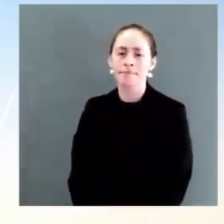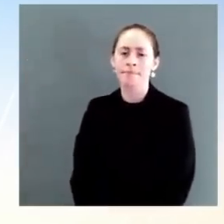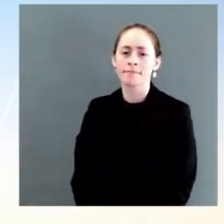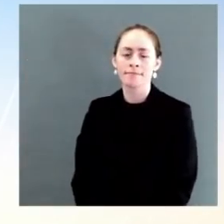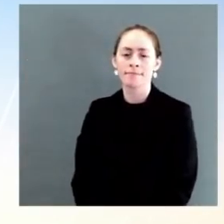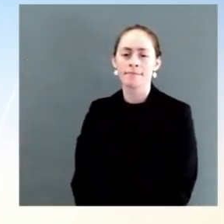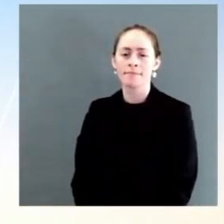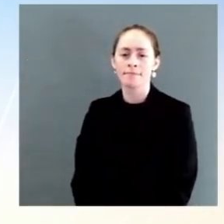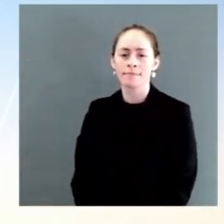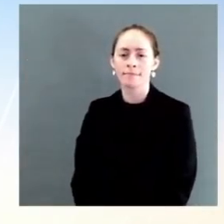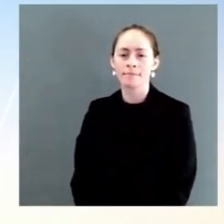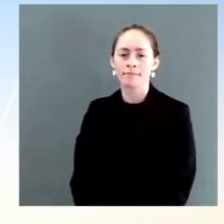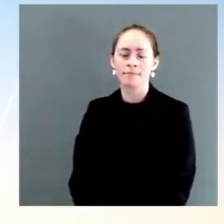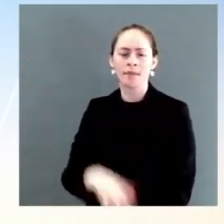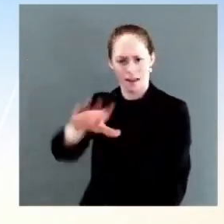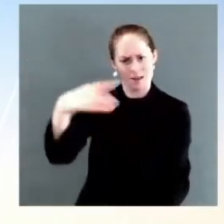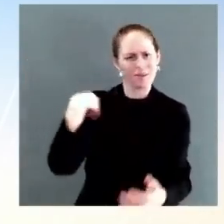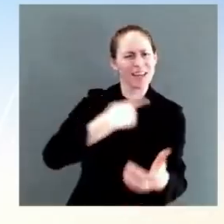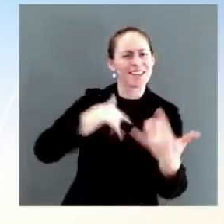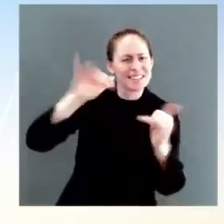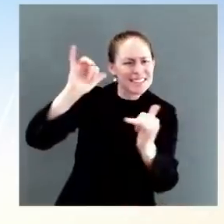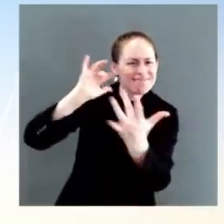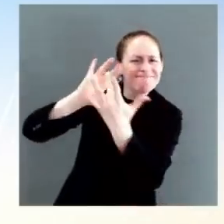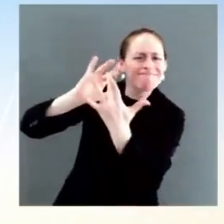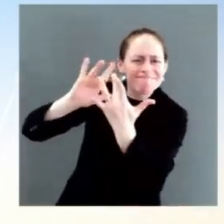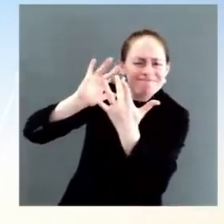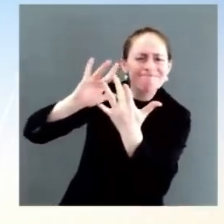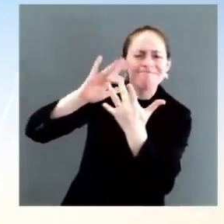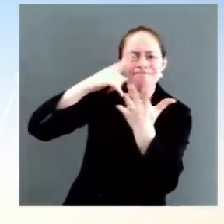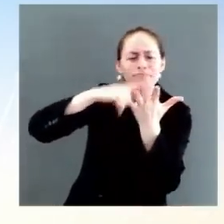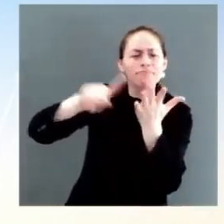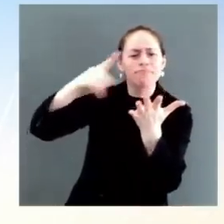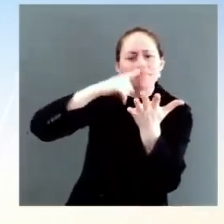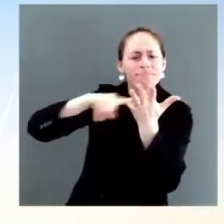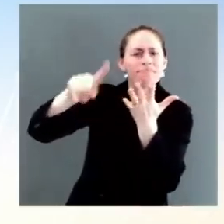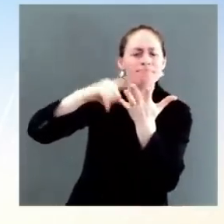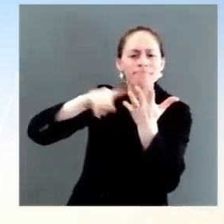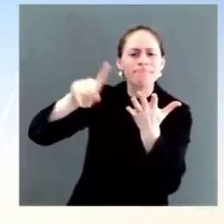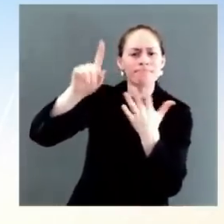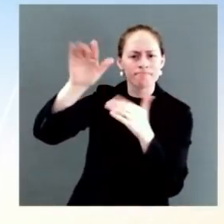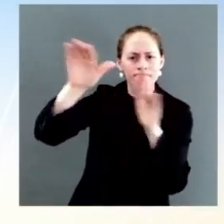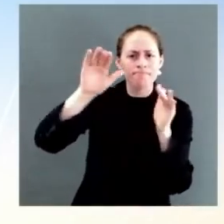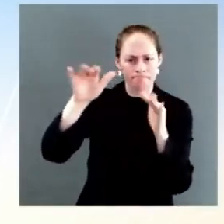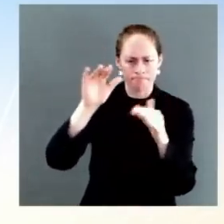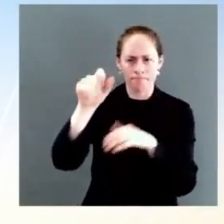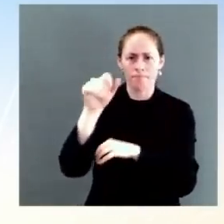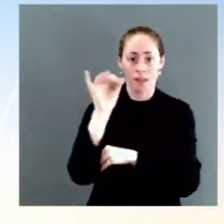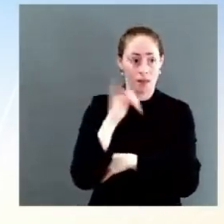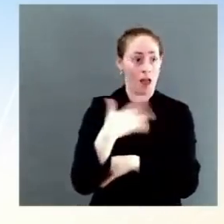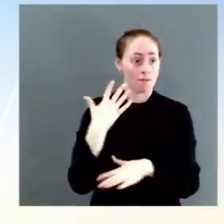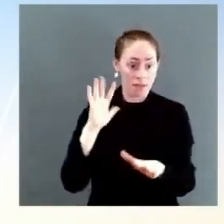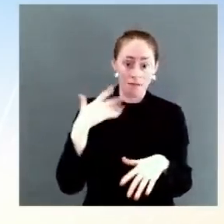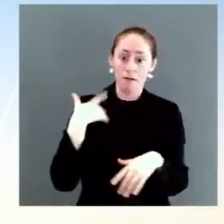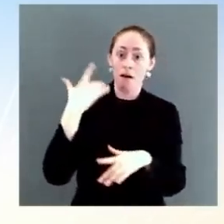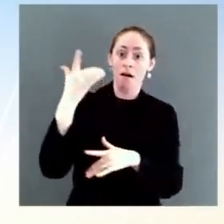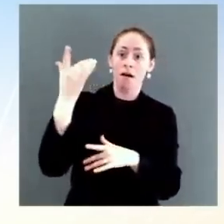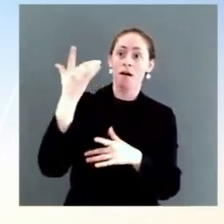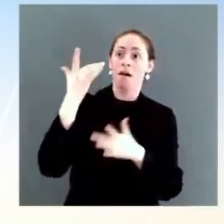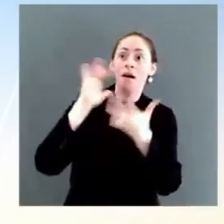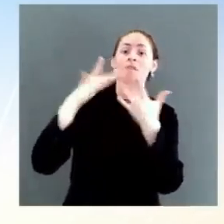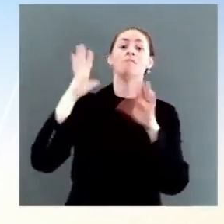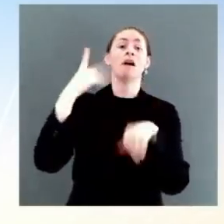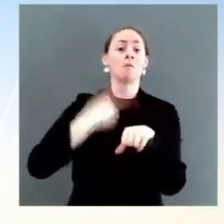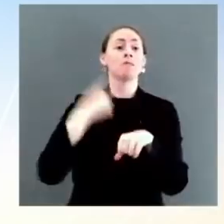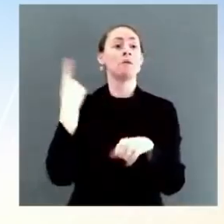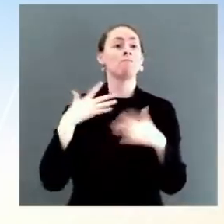deal. It's been continuous, and that's how we are going to continue to track and trace any cases that come up and make